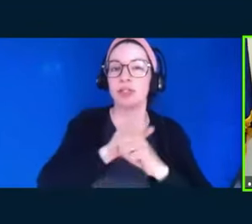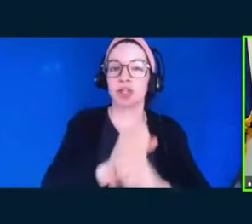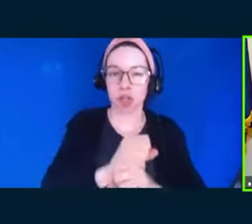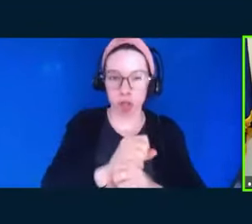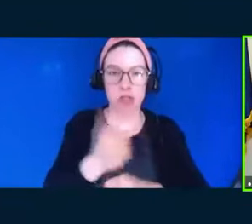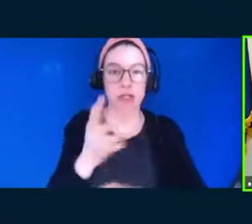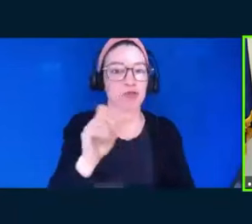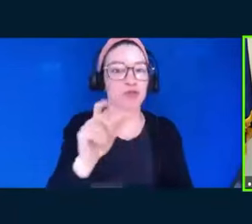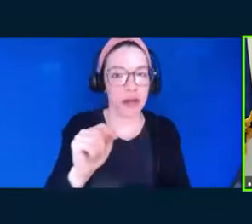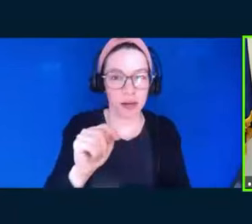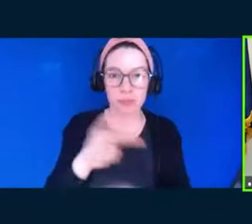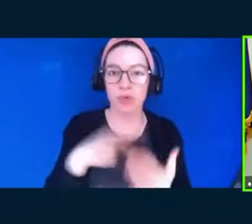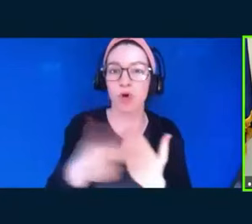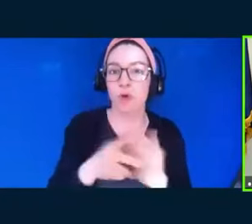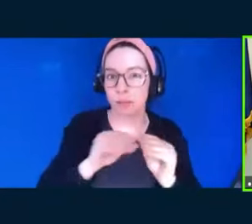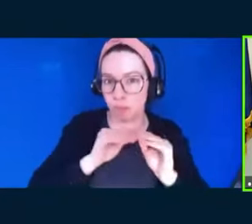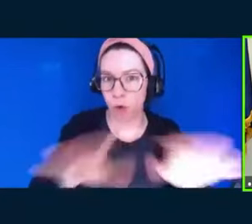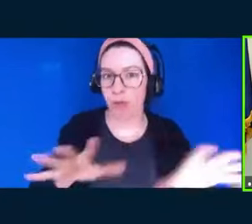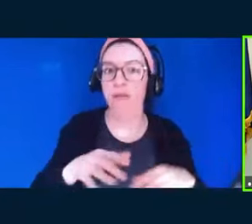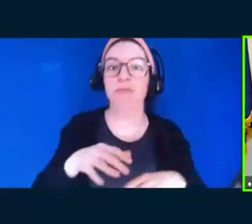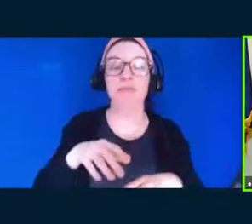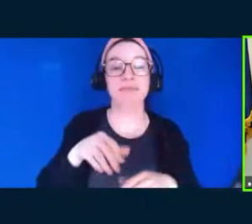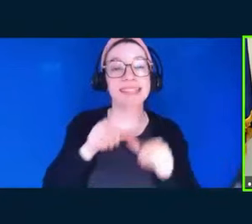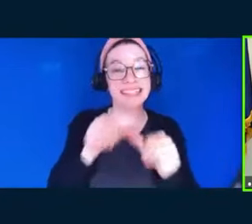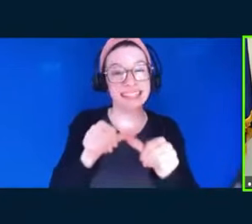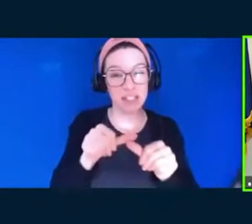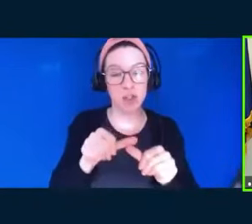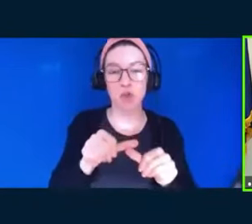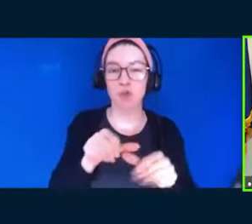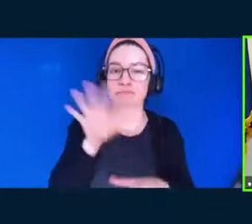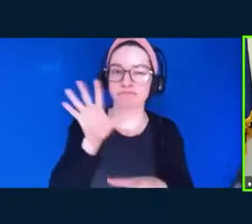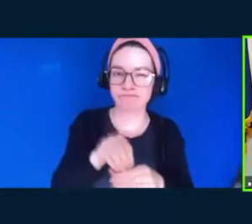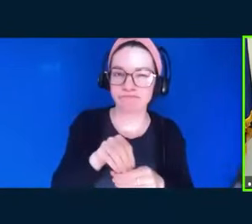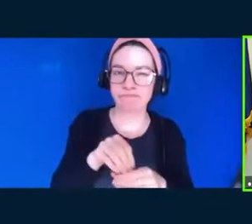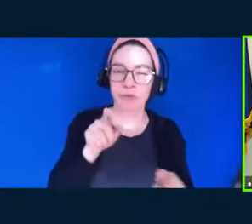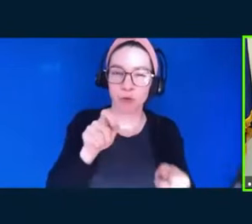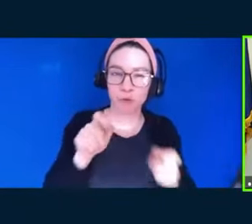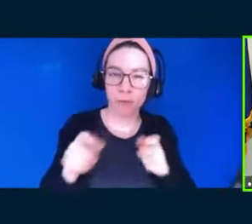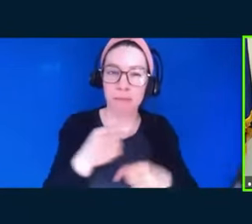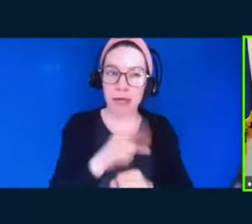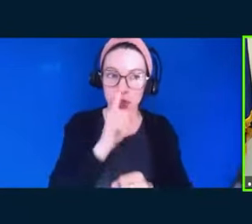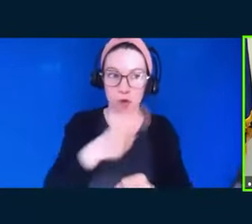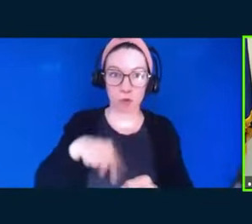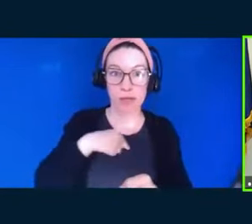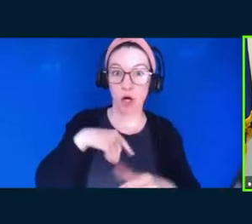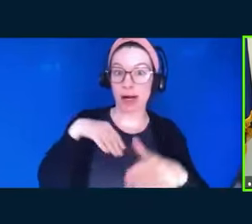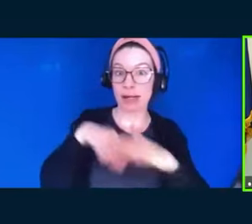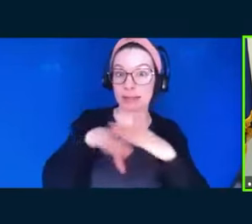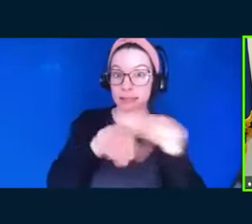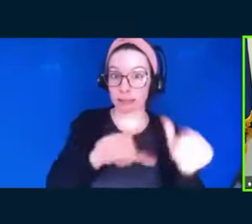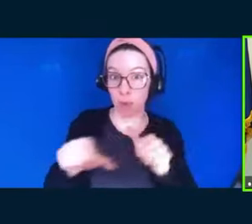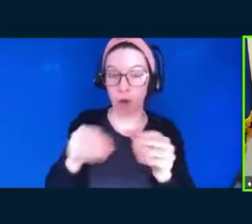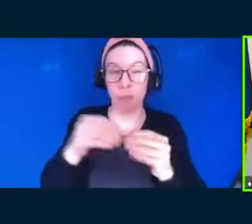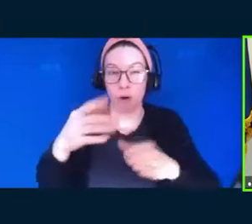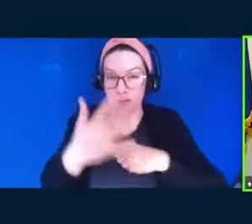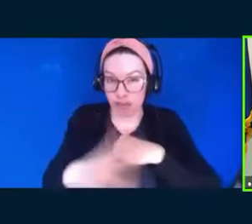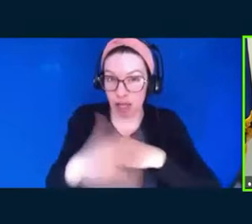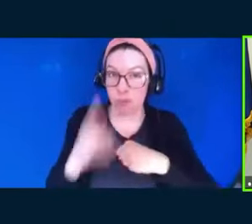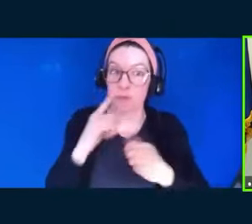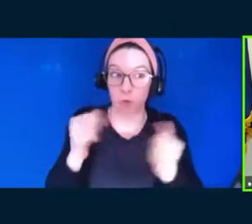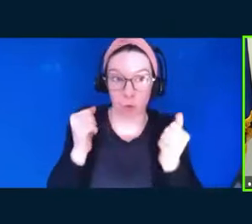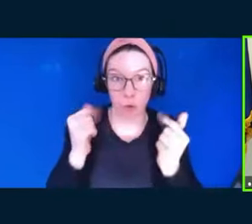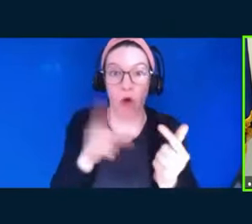out, and we're continuing to engage to reform and make ourselves more accessible, make our resources more available to all of you